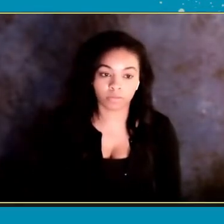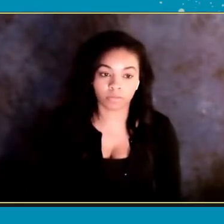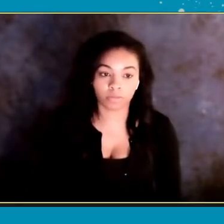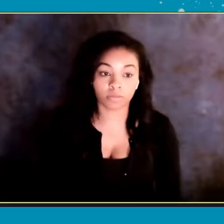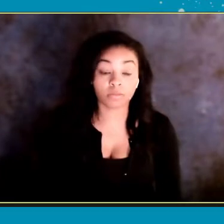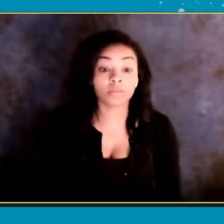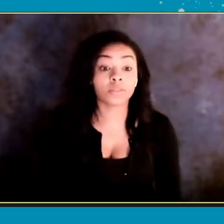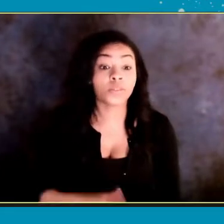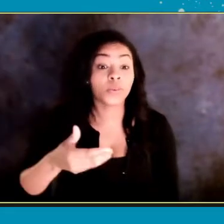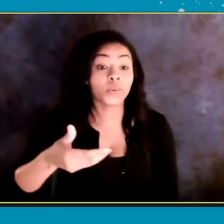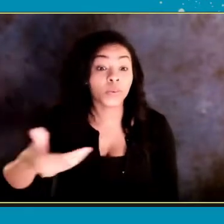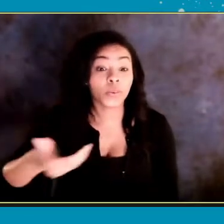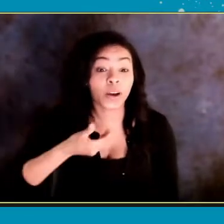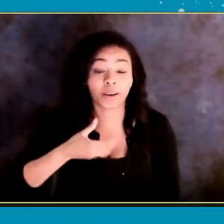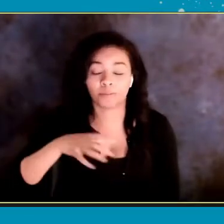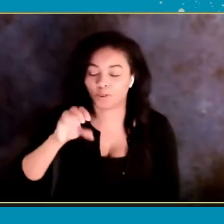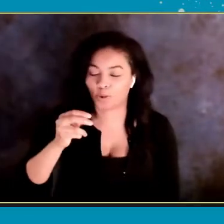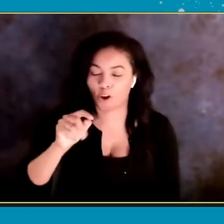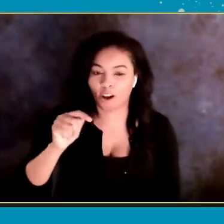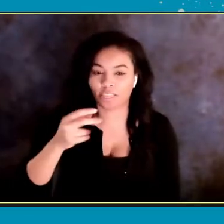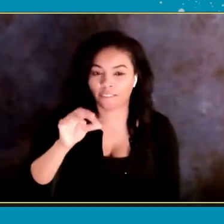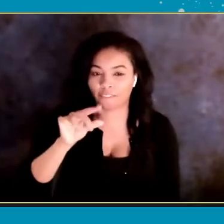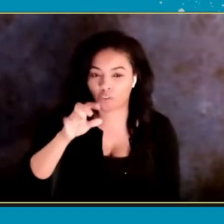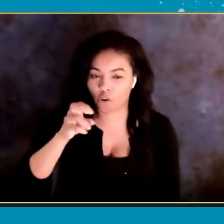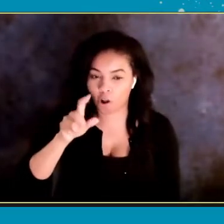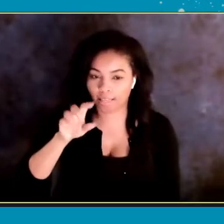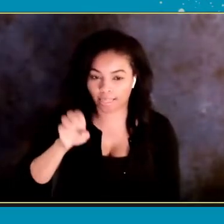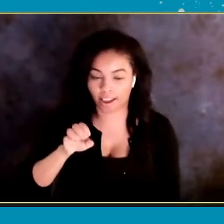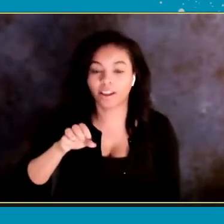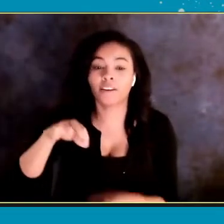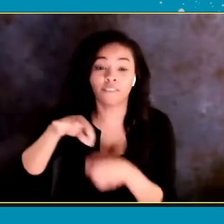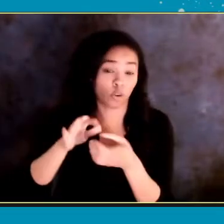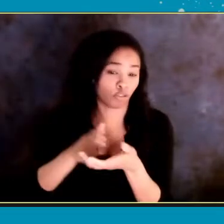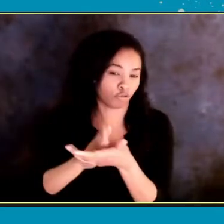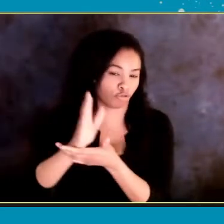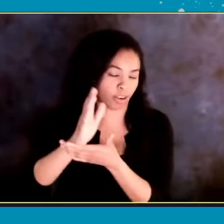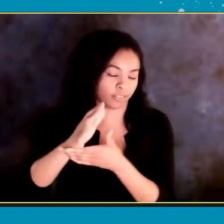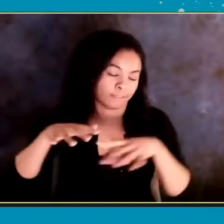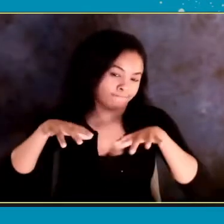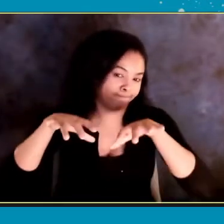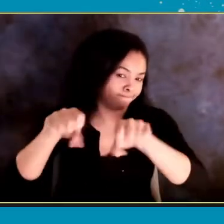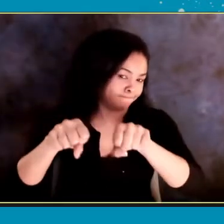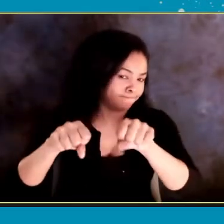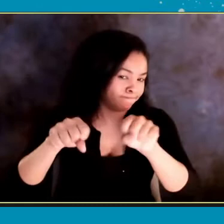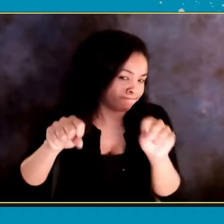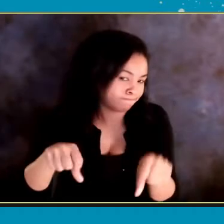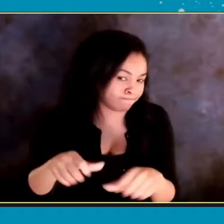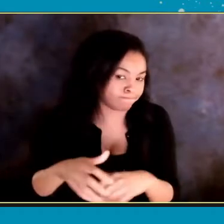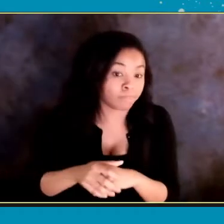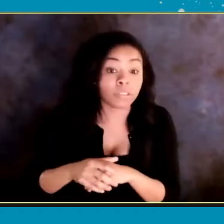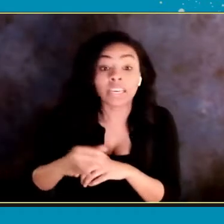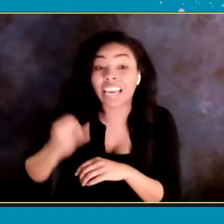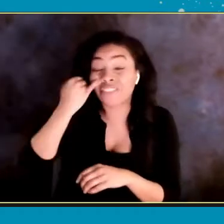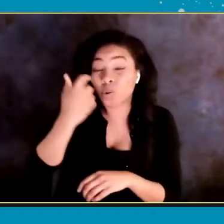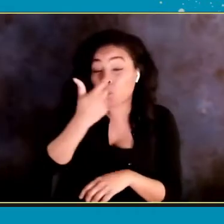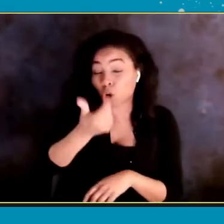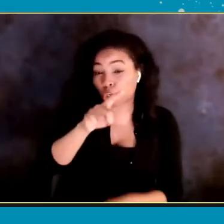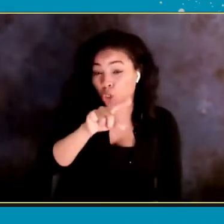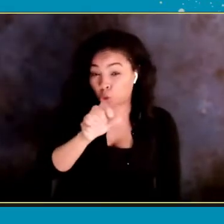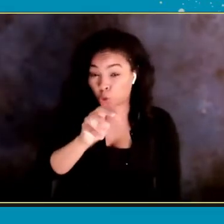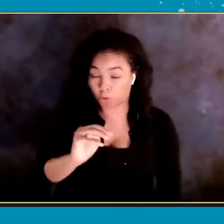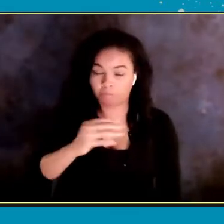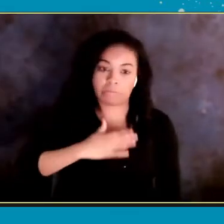And welcome to On the Frontline Voting Rights Under Attack. If you're watching on Zoom, please use the chat to